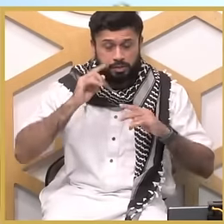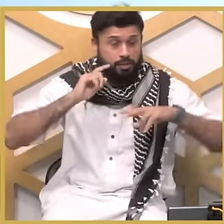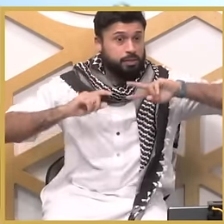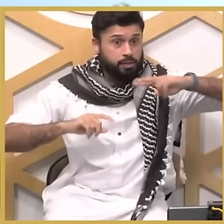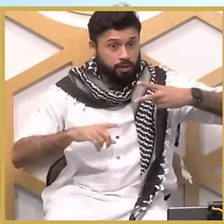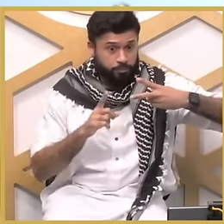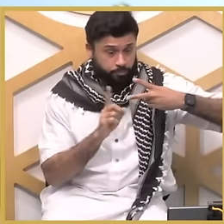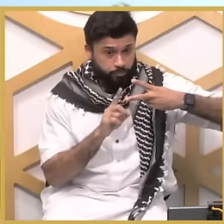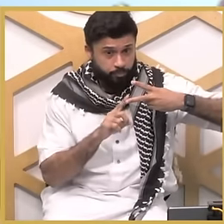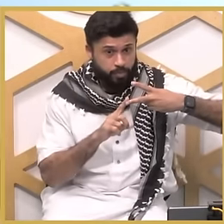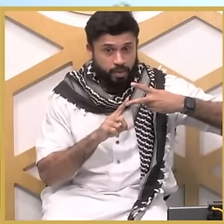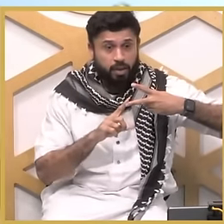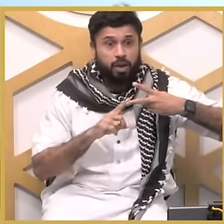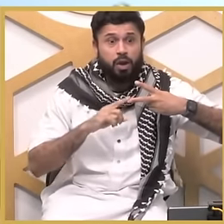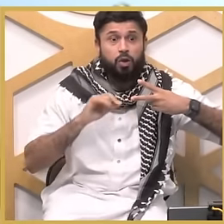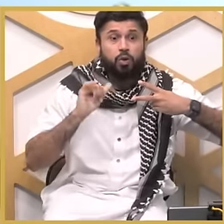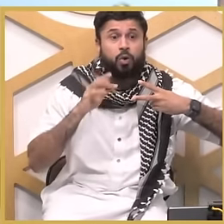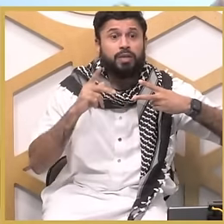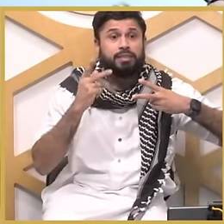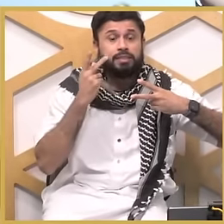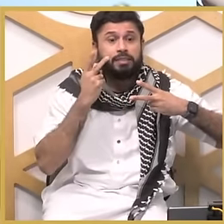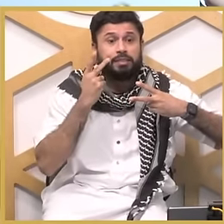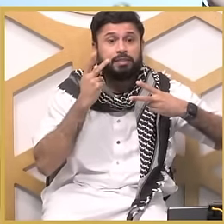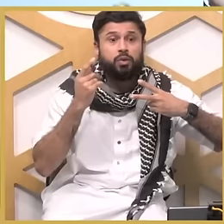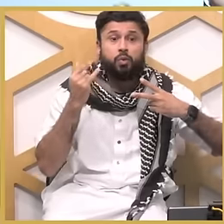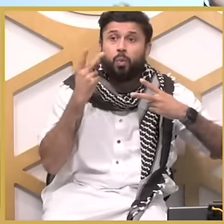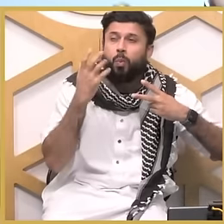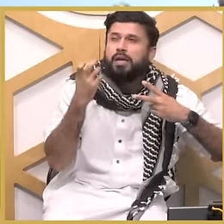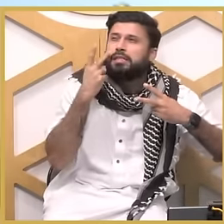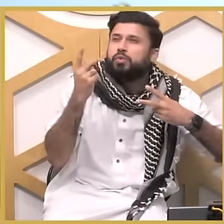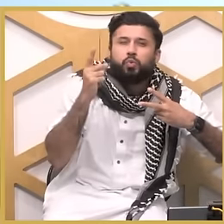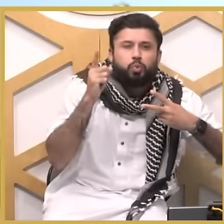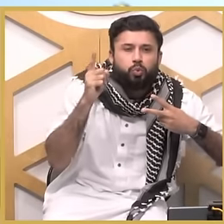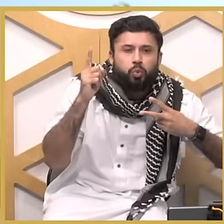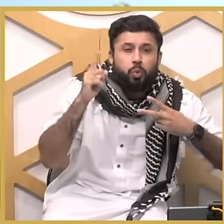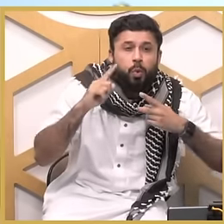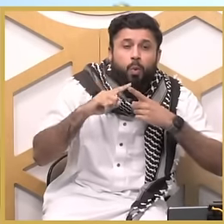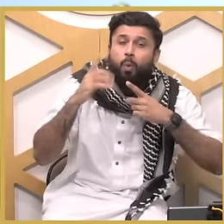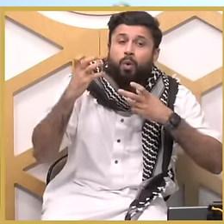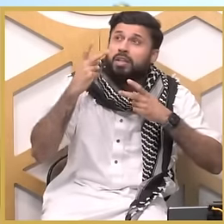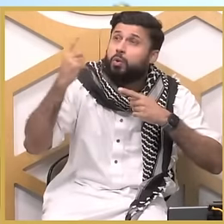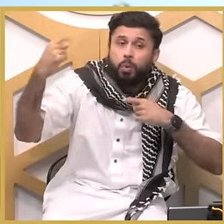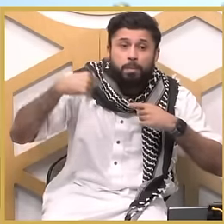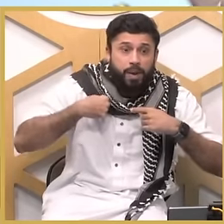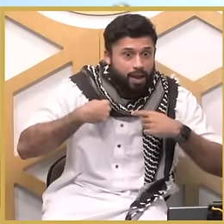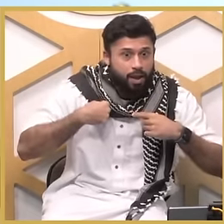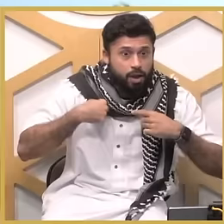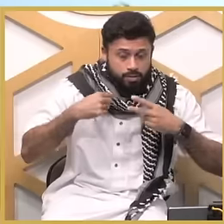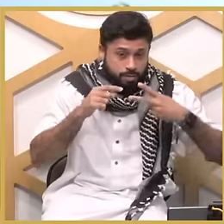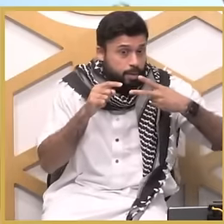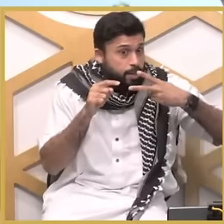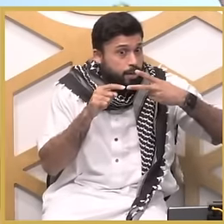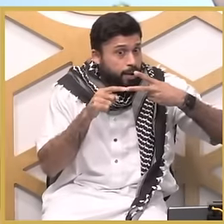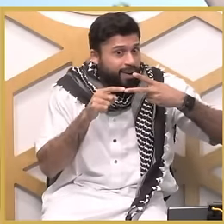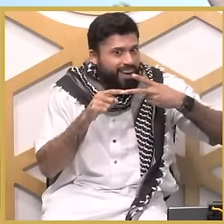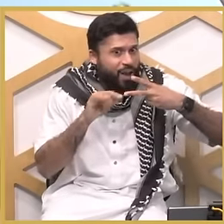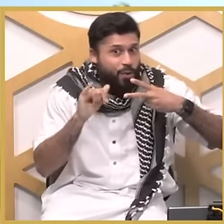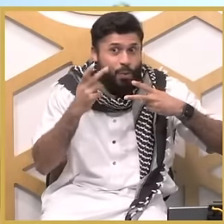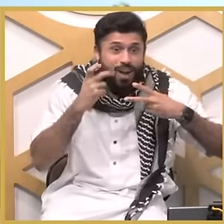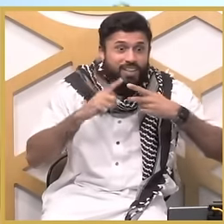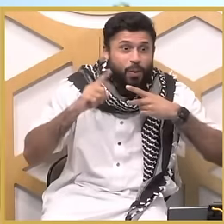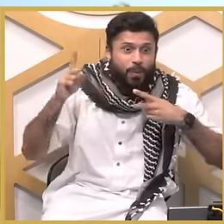judgment. Everyone wants to show off. But you know what you do? You're waiting for the moment that you get that book in the right